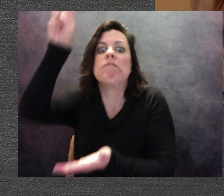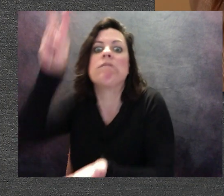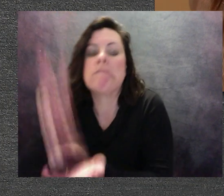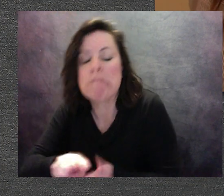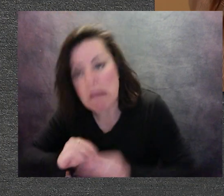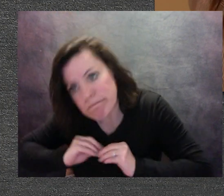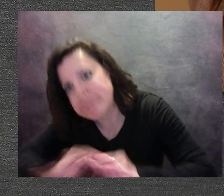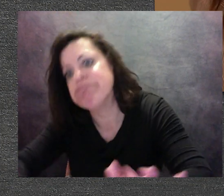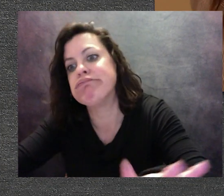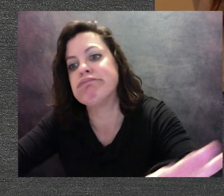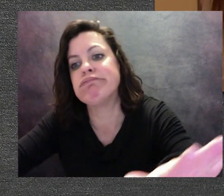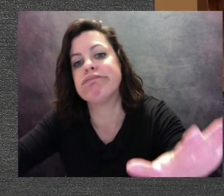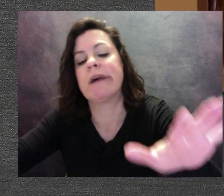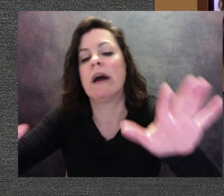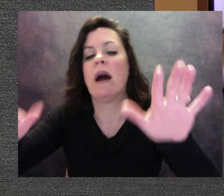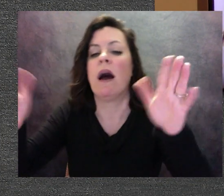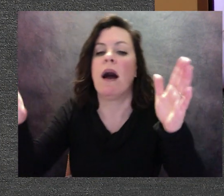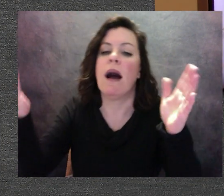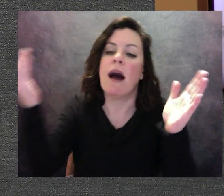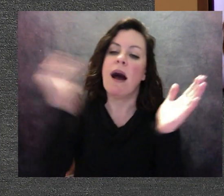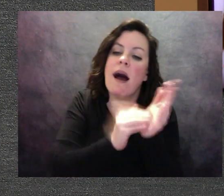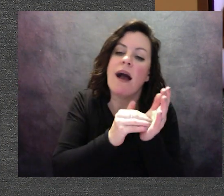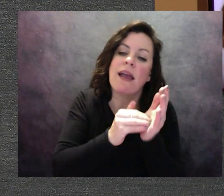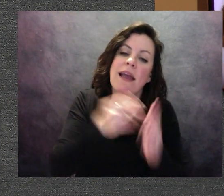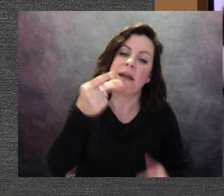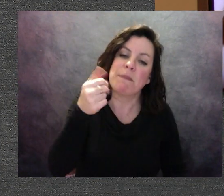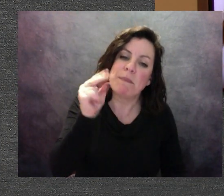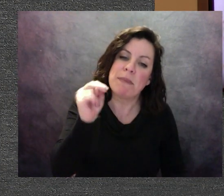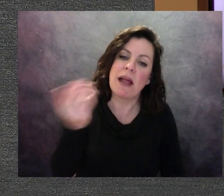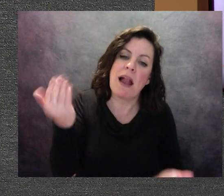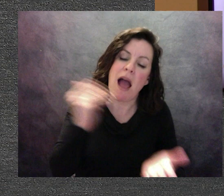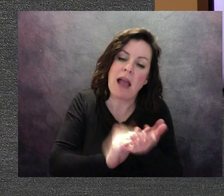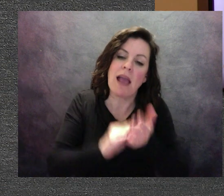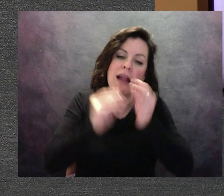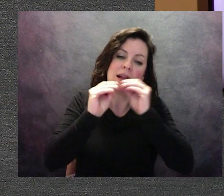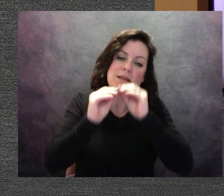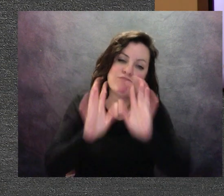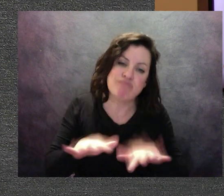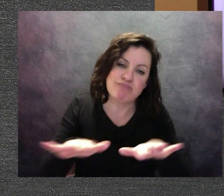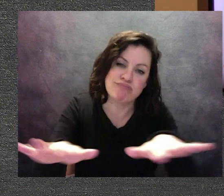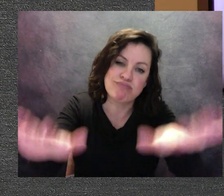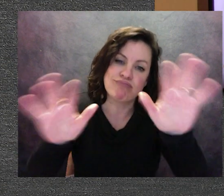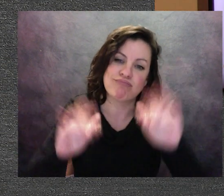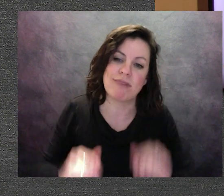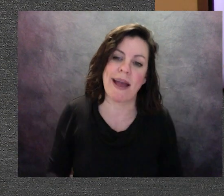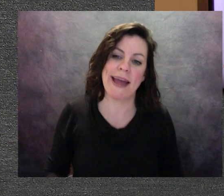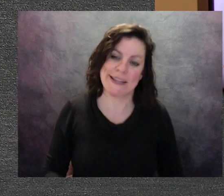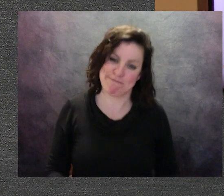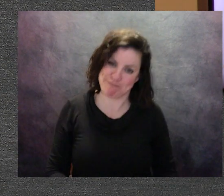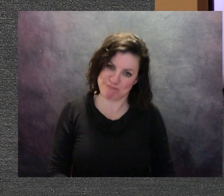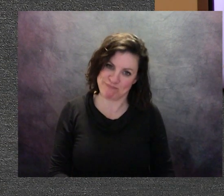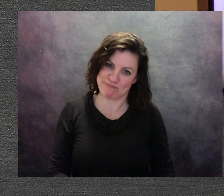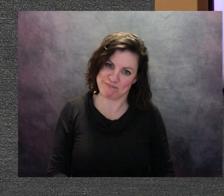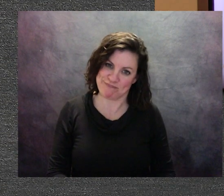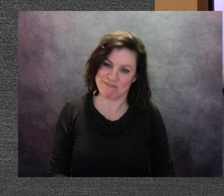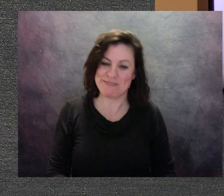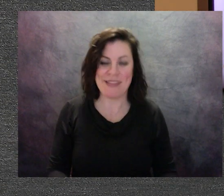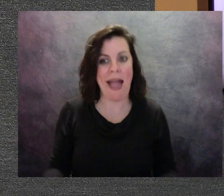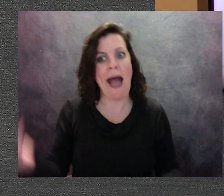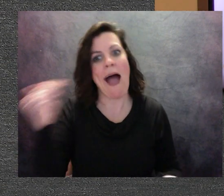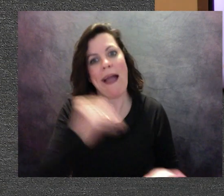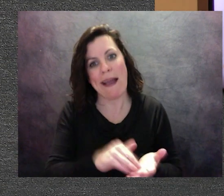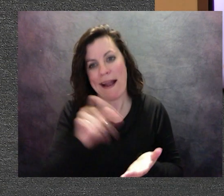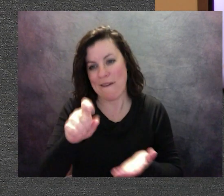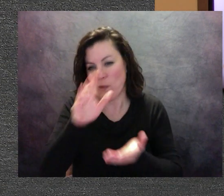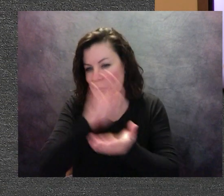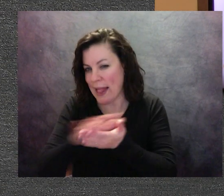there goes the box of pins all over the floor again.